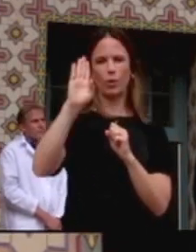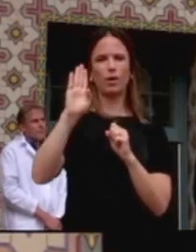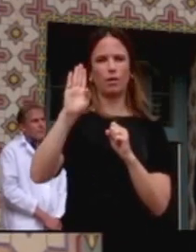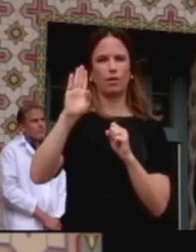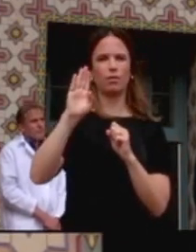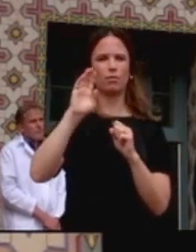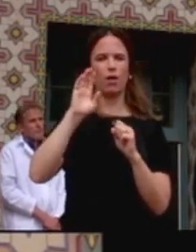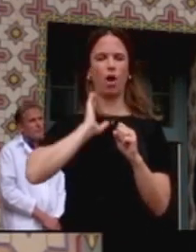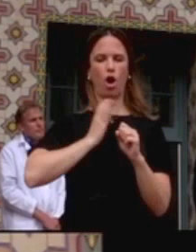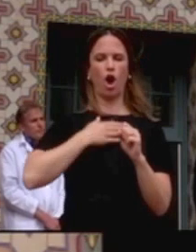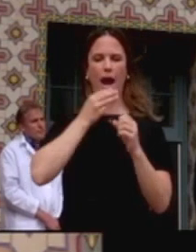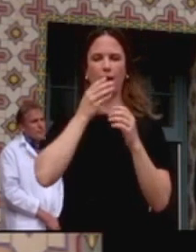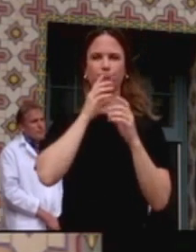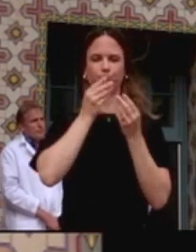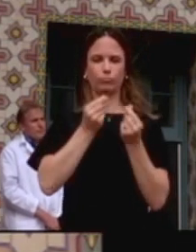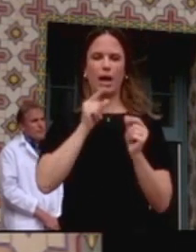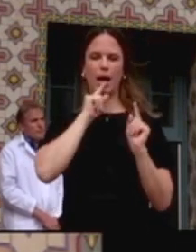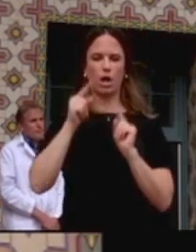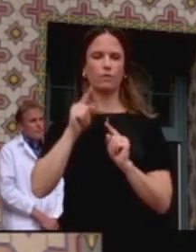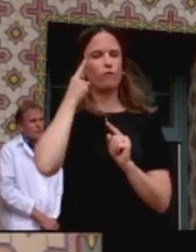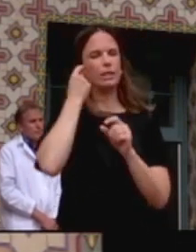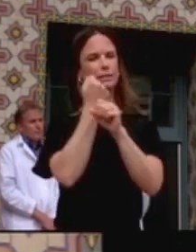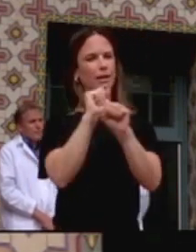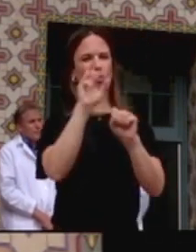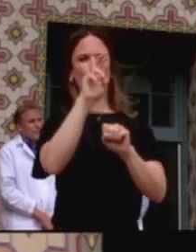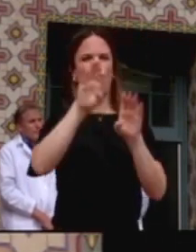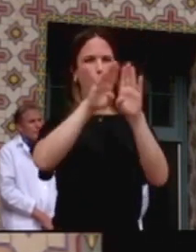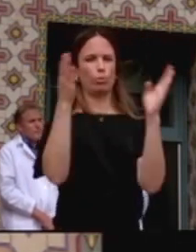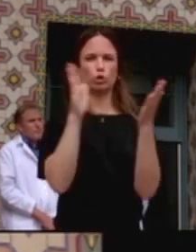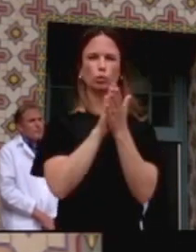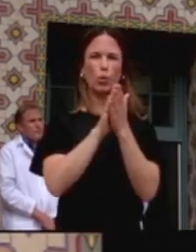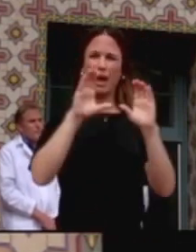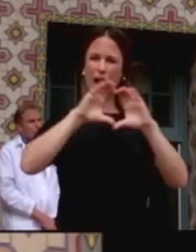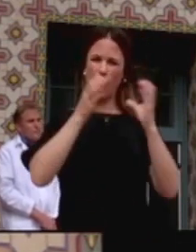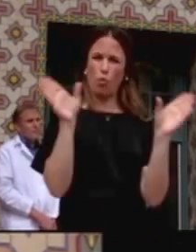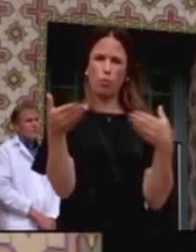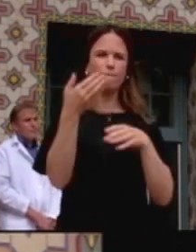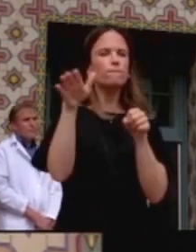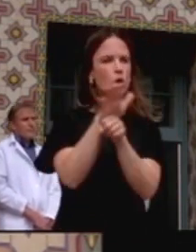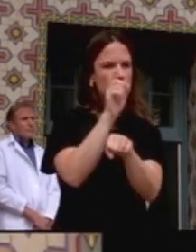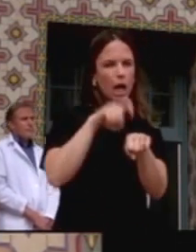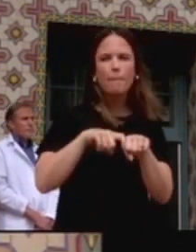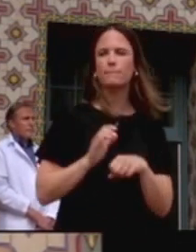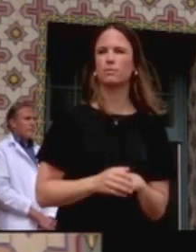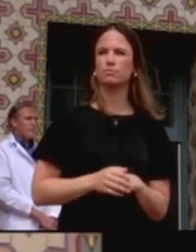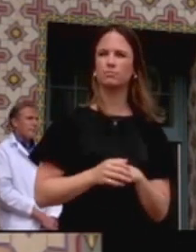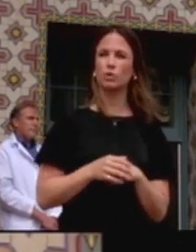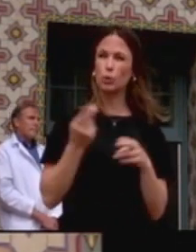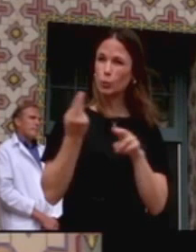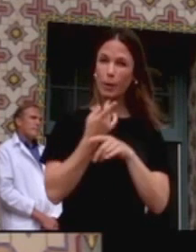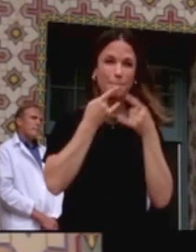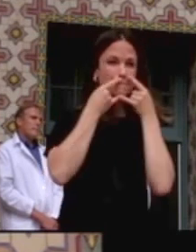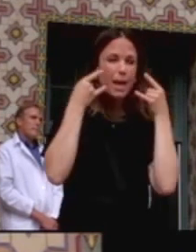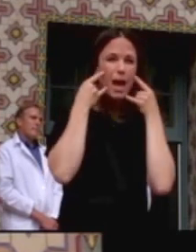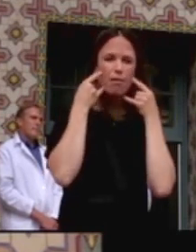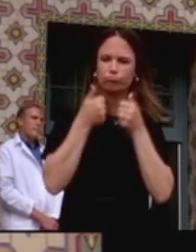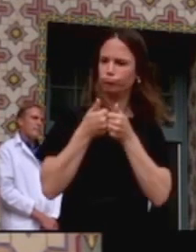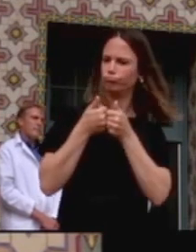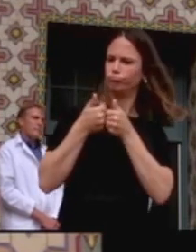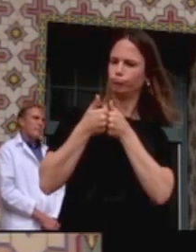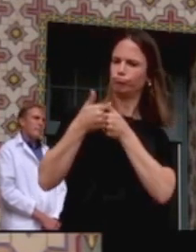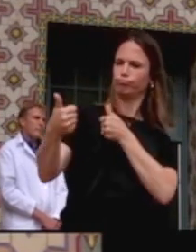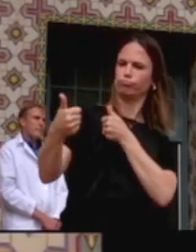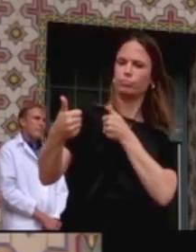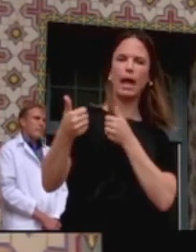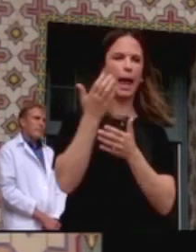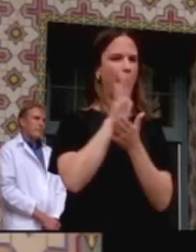answer to safe reopening of our schools, our classrooms full time. The use of masks, physical distancing,